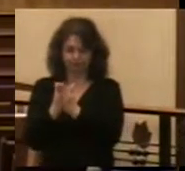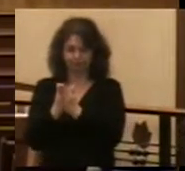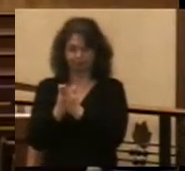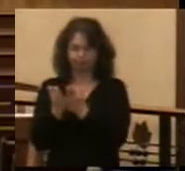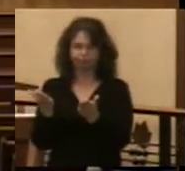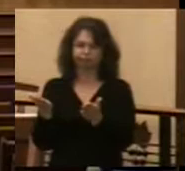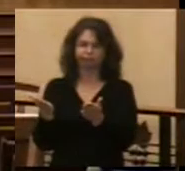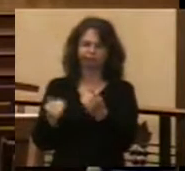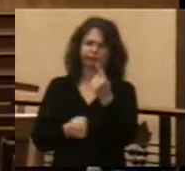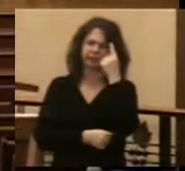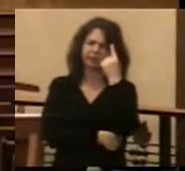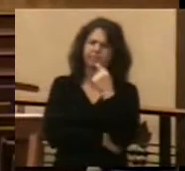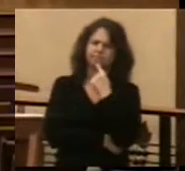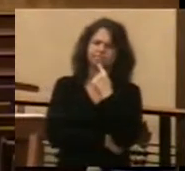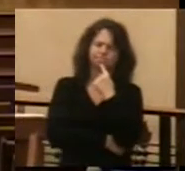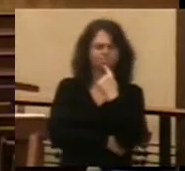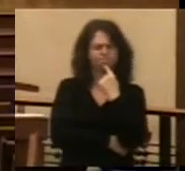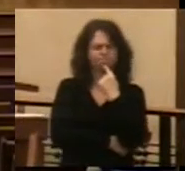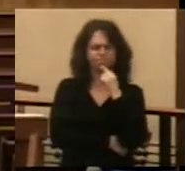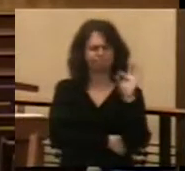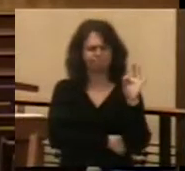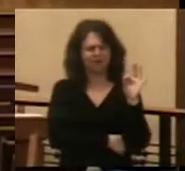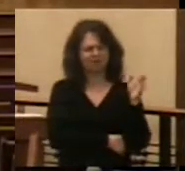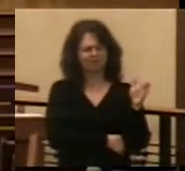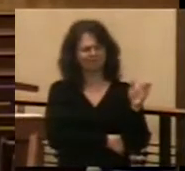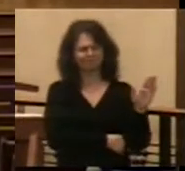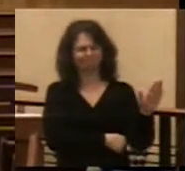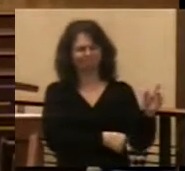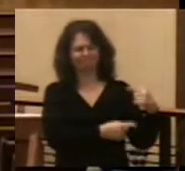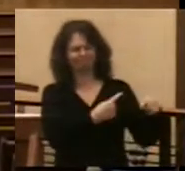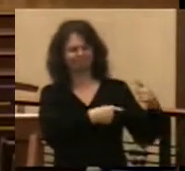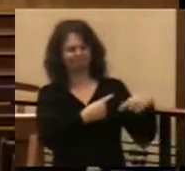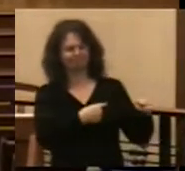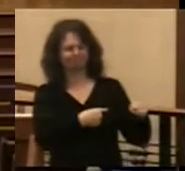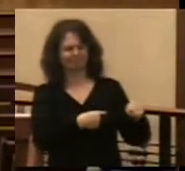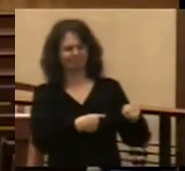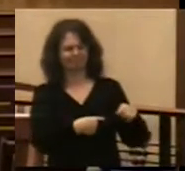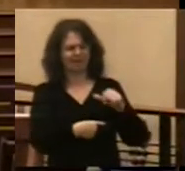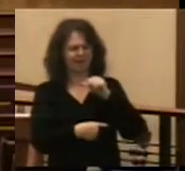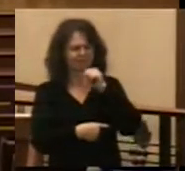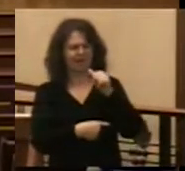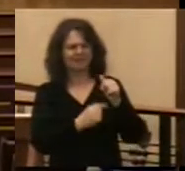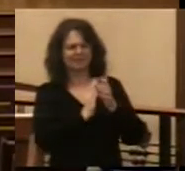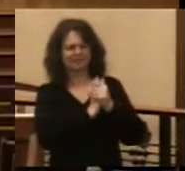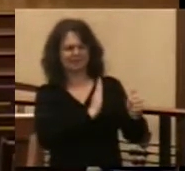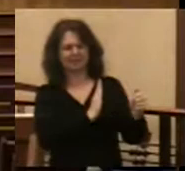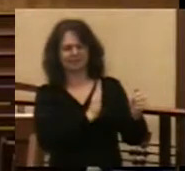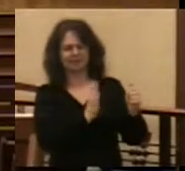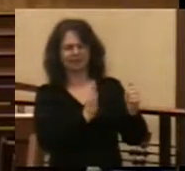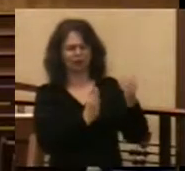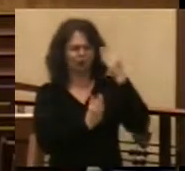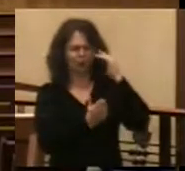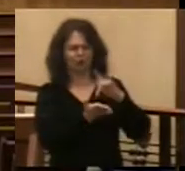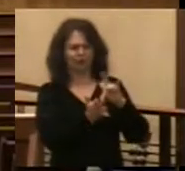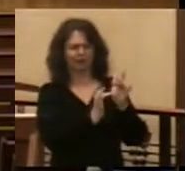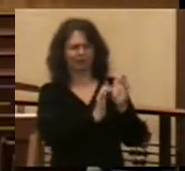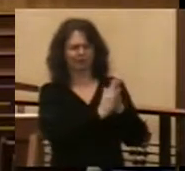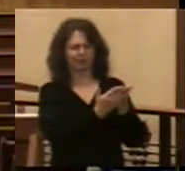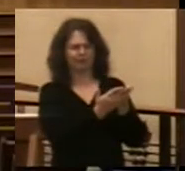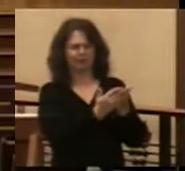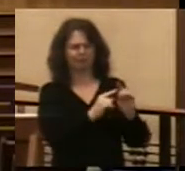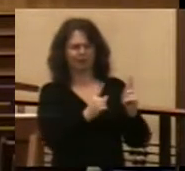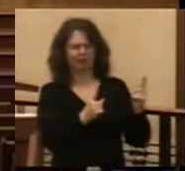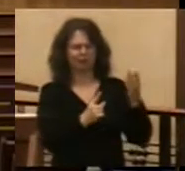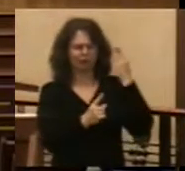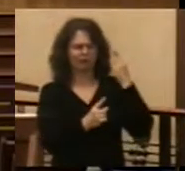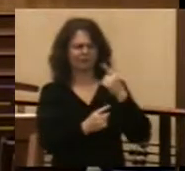you may say, Pastor, back up a minute. I'm not a biblical scholar, but I can look in my bulletin and see that it's Mark